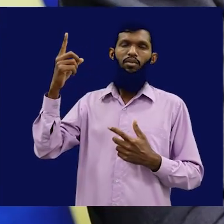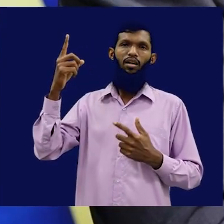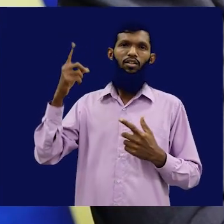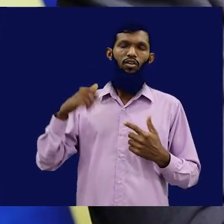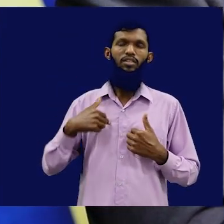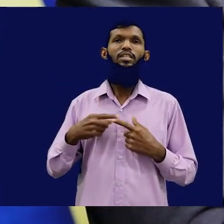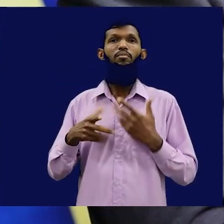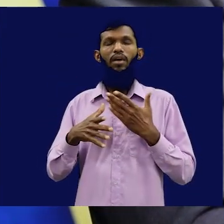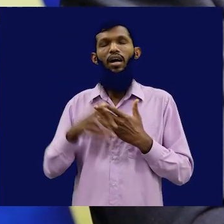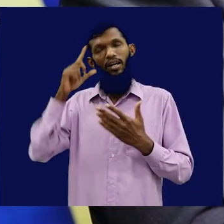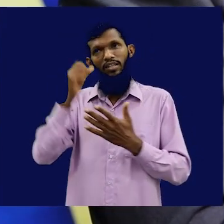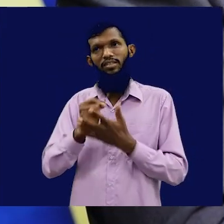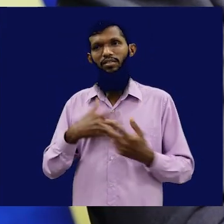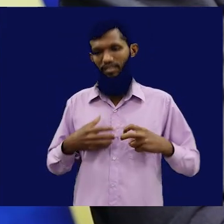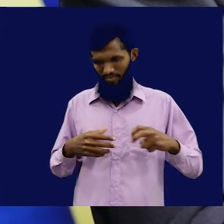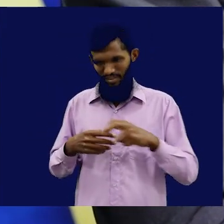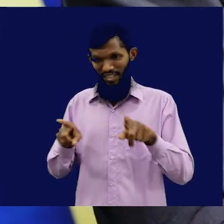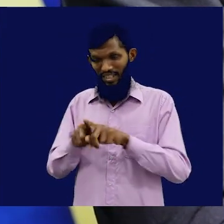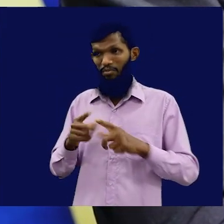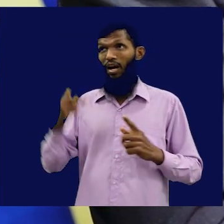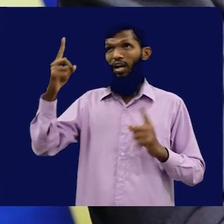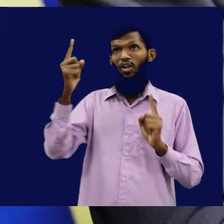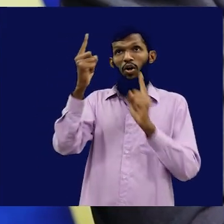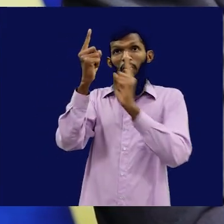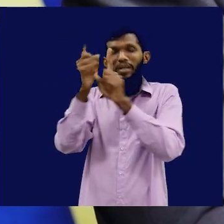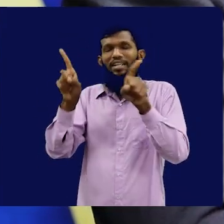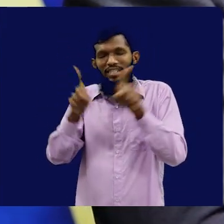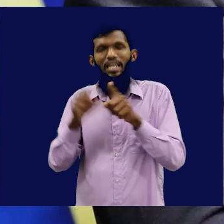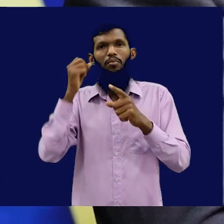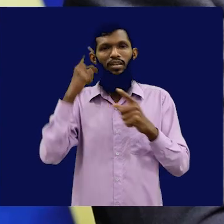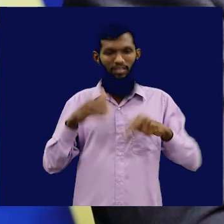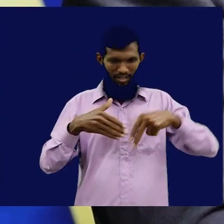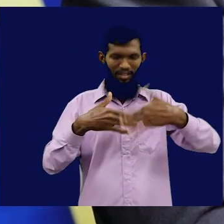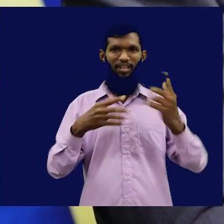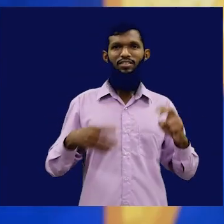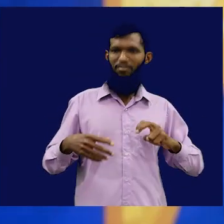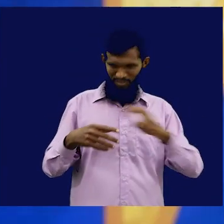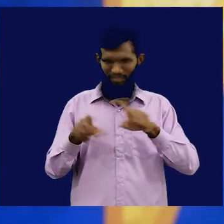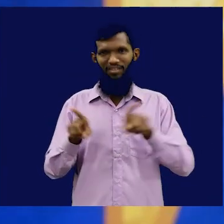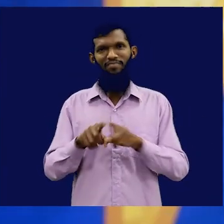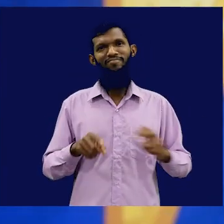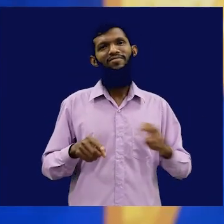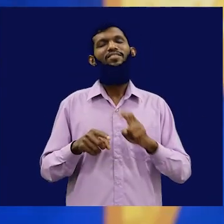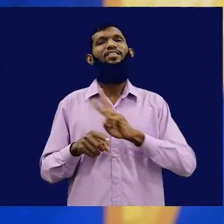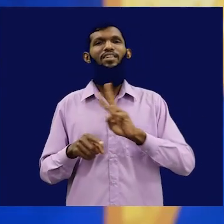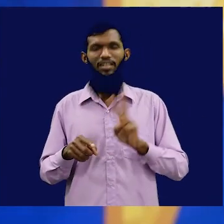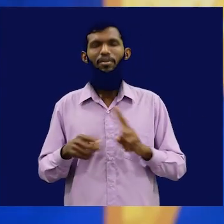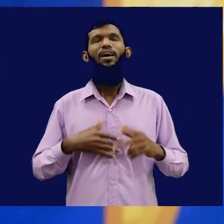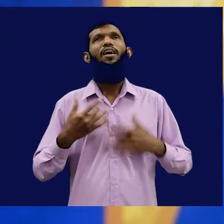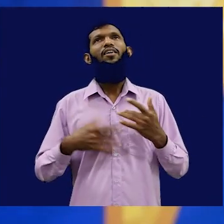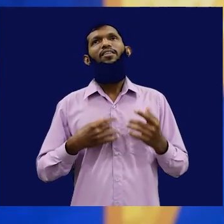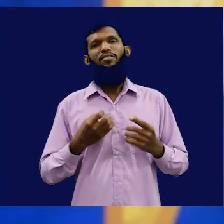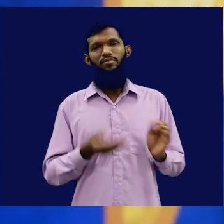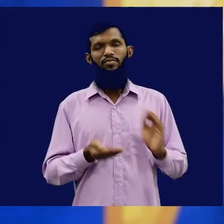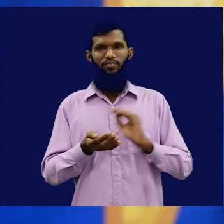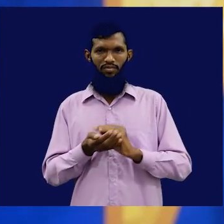kind of torment, and the same is true for the journey of hereafter. When the pilgrim puts